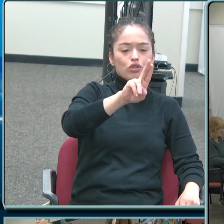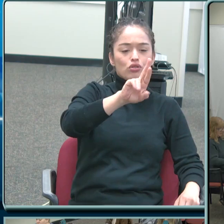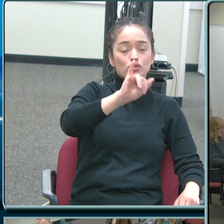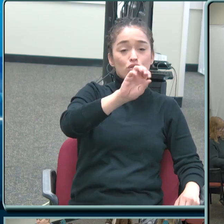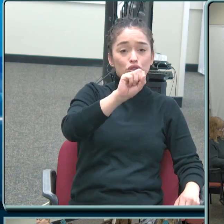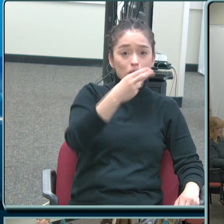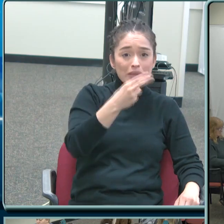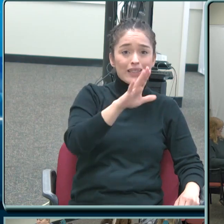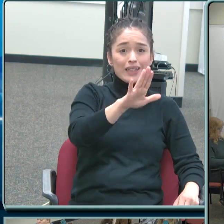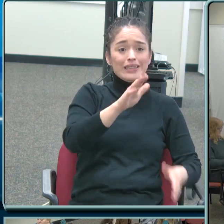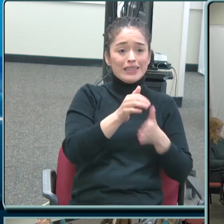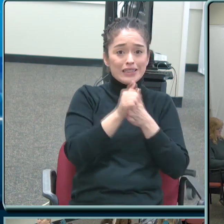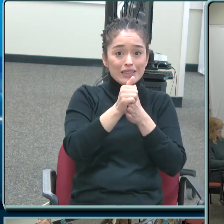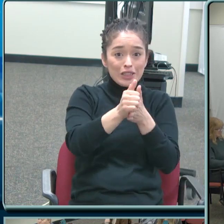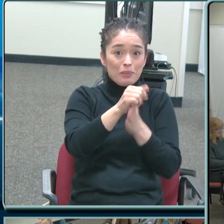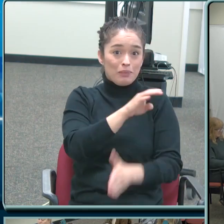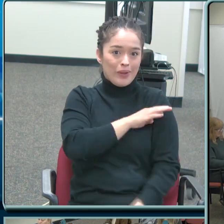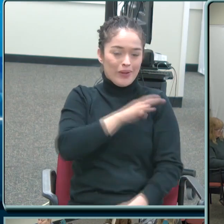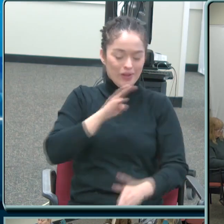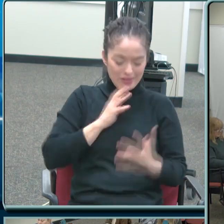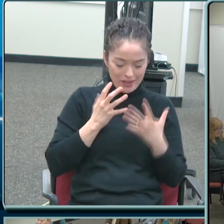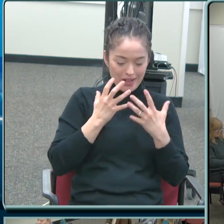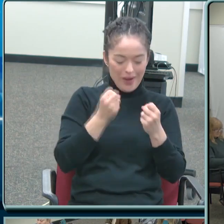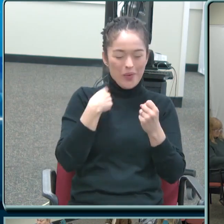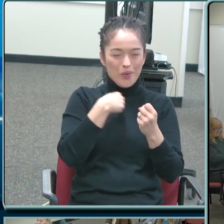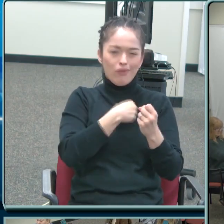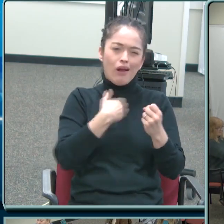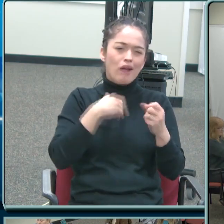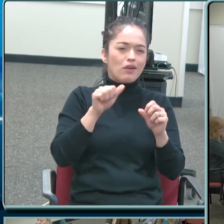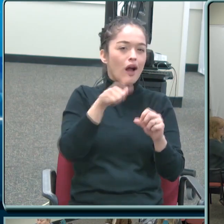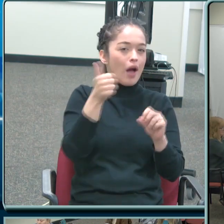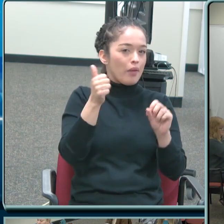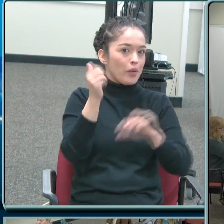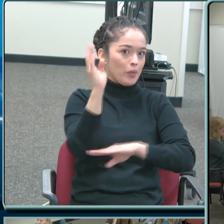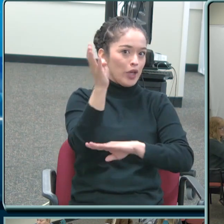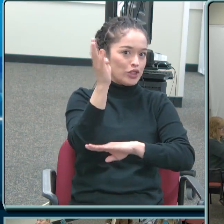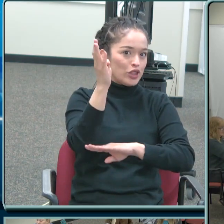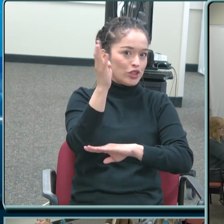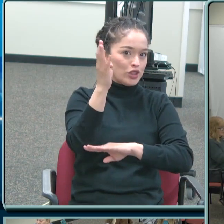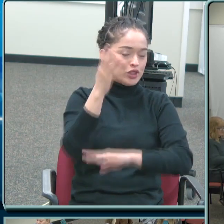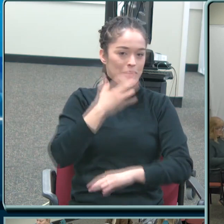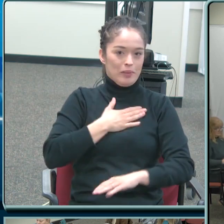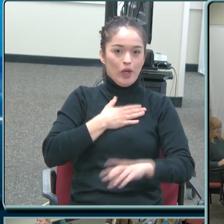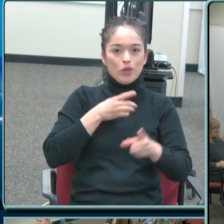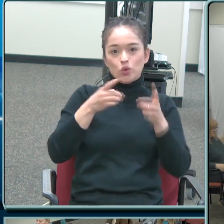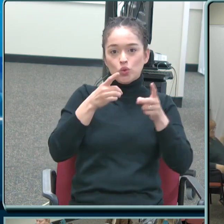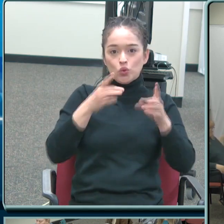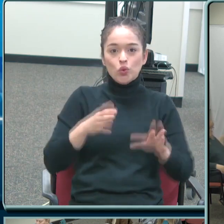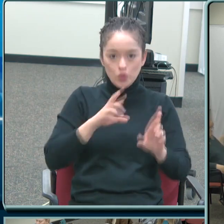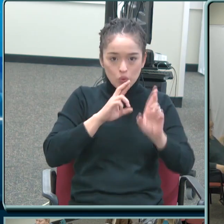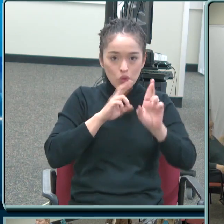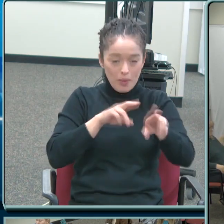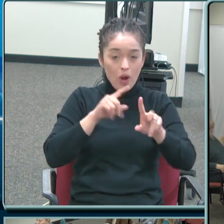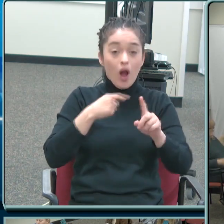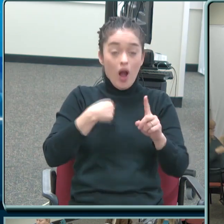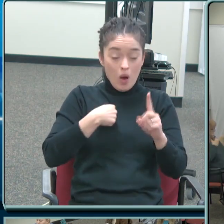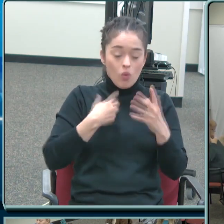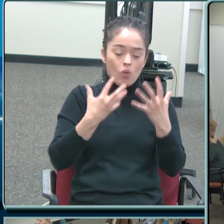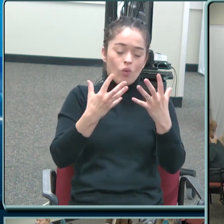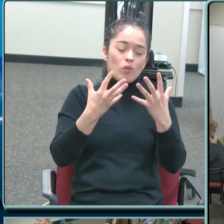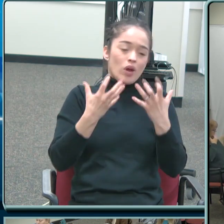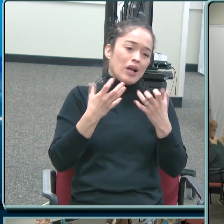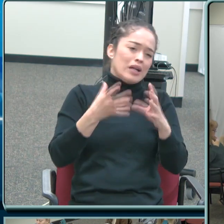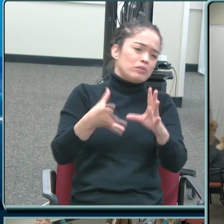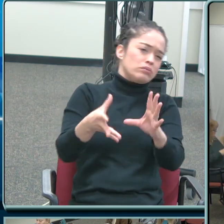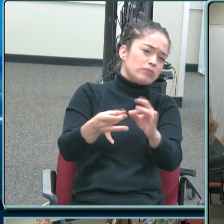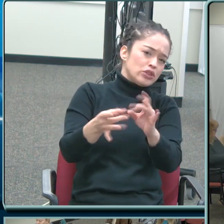leadership on the Board of Health, and then we have another presentation for my director's report. I wanted to